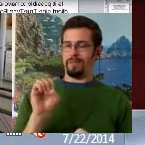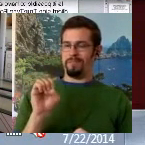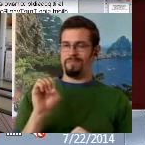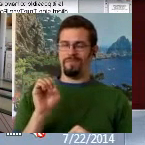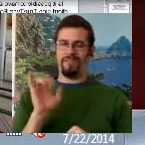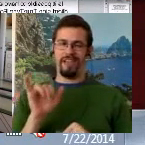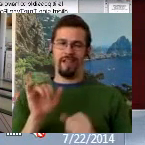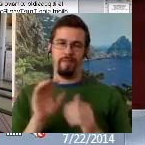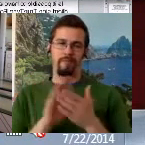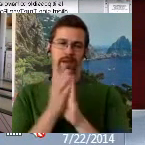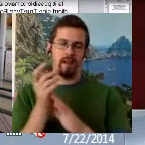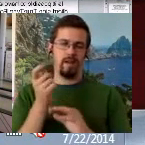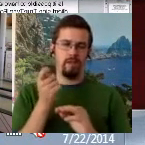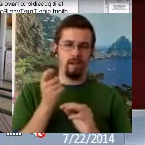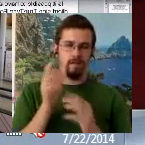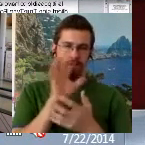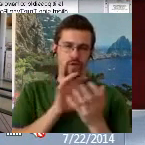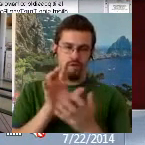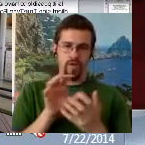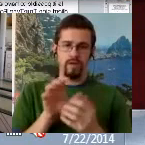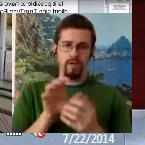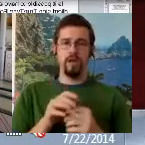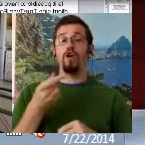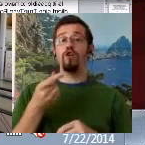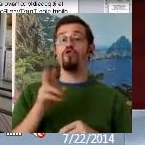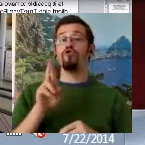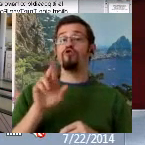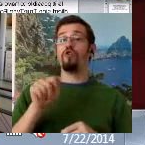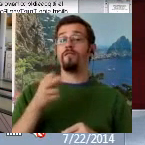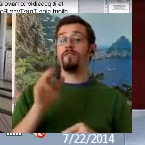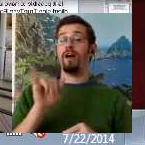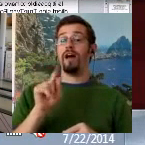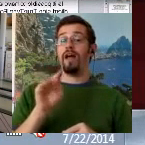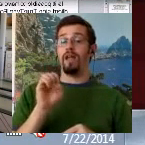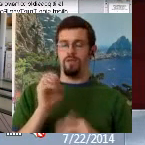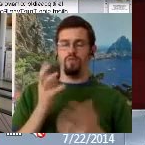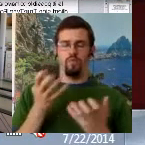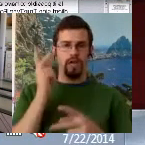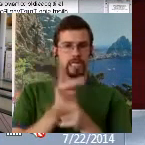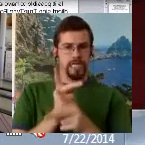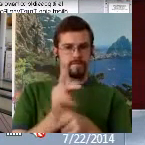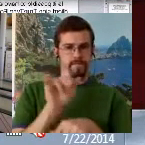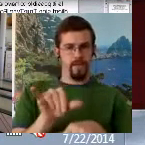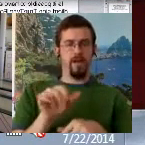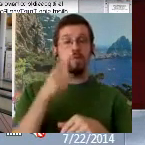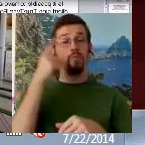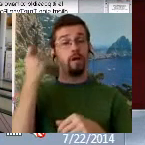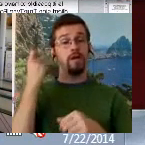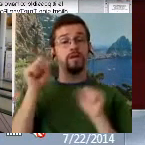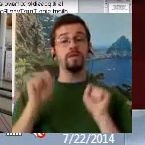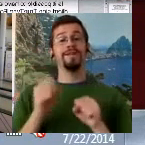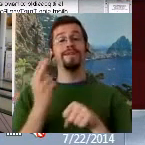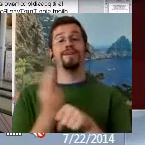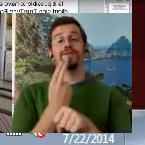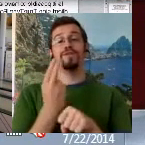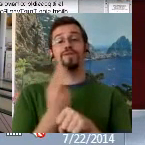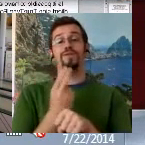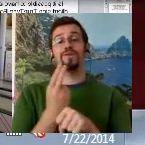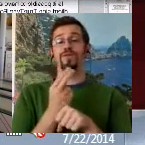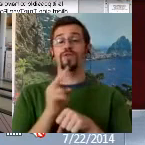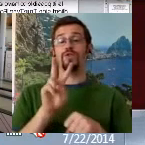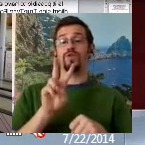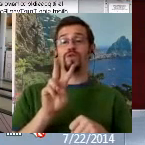Graphite, I think we definitely want to keep with the Graphite. With the Graphite, we can use our two-dimensional placement. We can use our coordinate